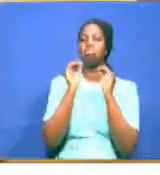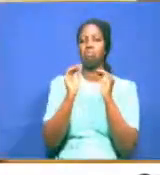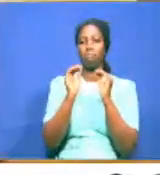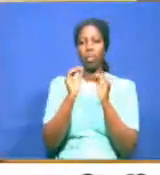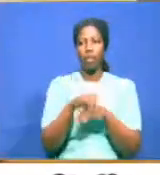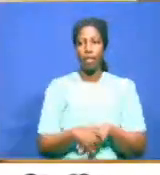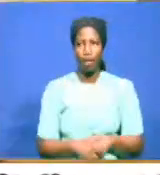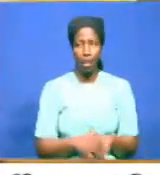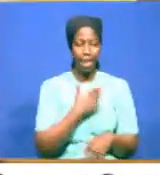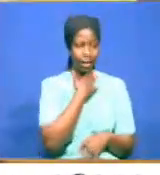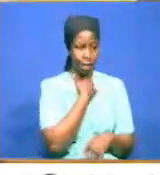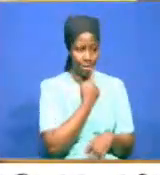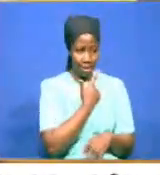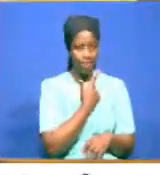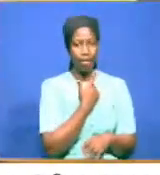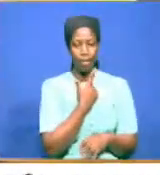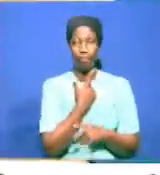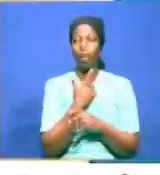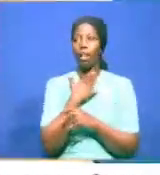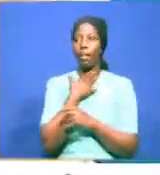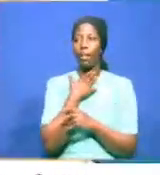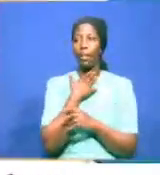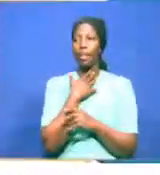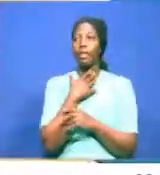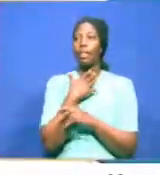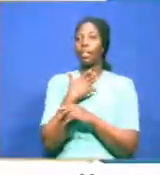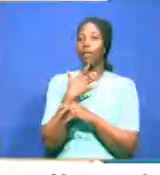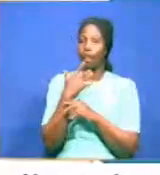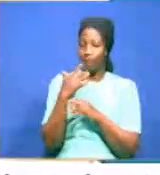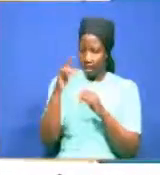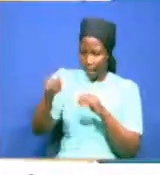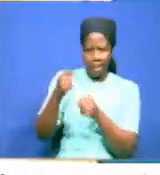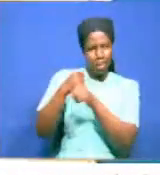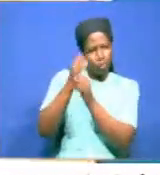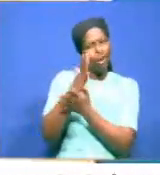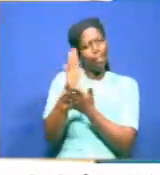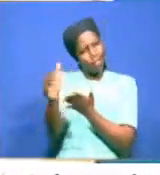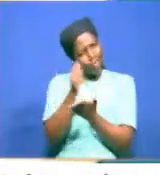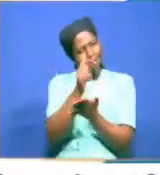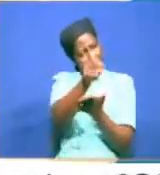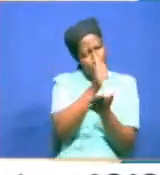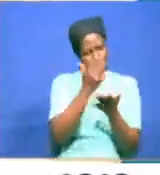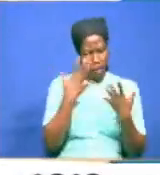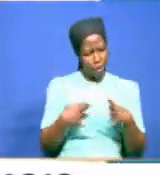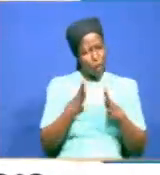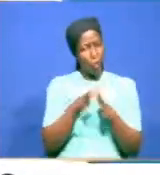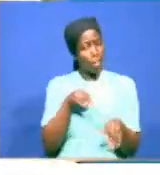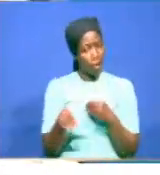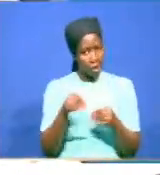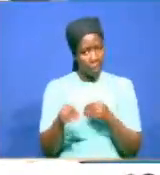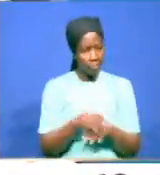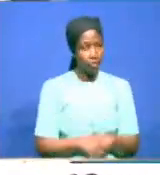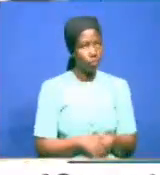all organizations need to deliberately ensure they're employing persons with disabilities. Yes, and still on the same, don't you think